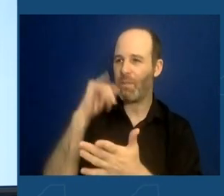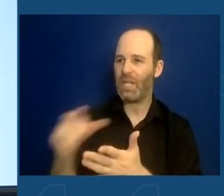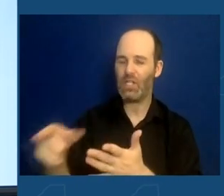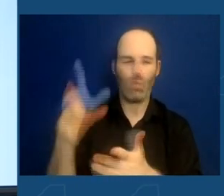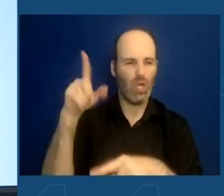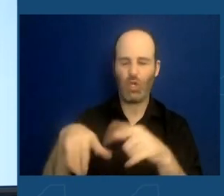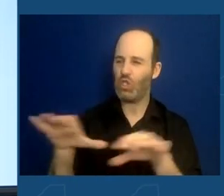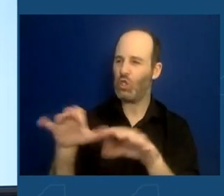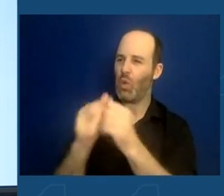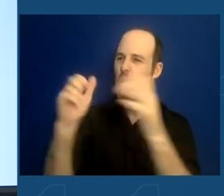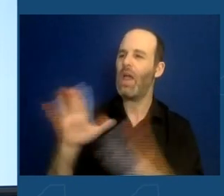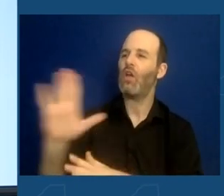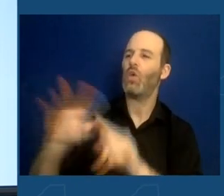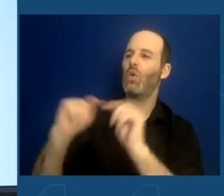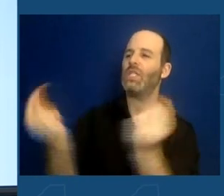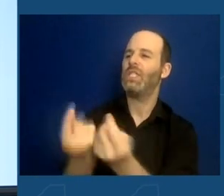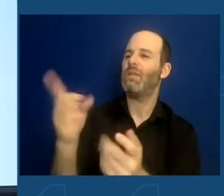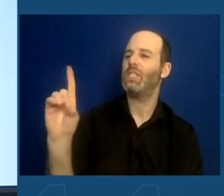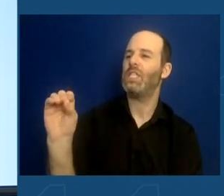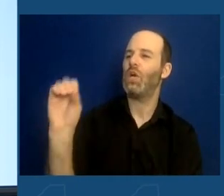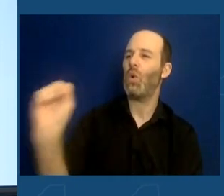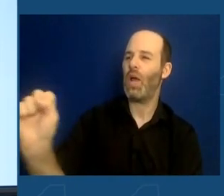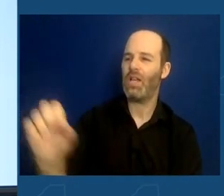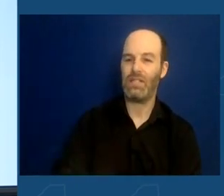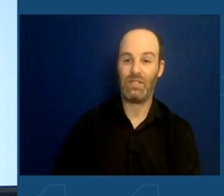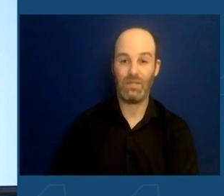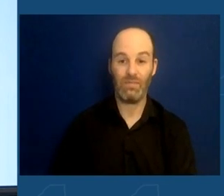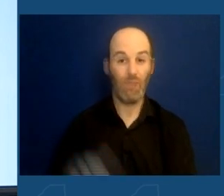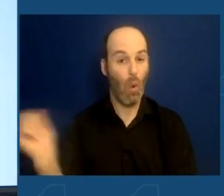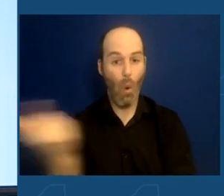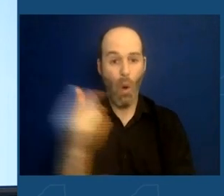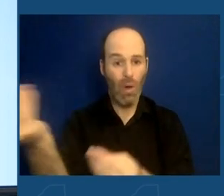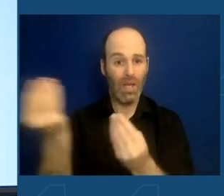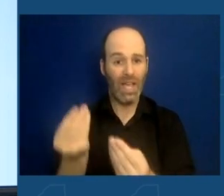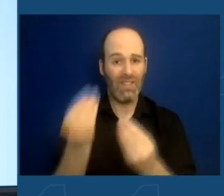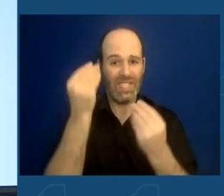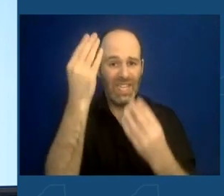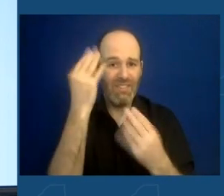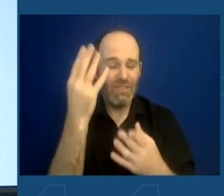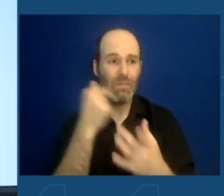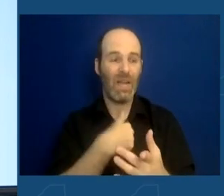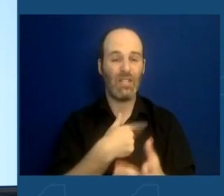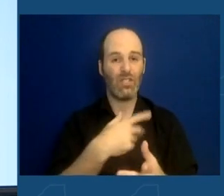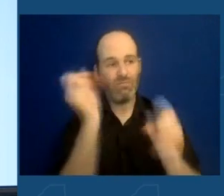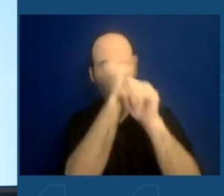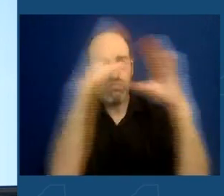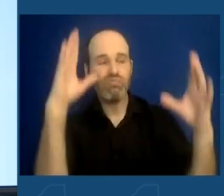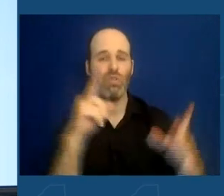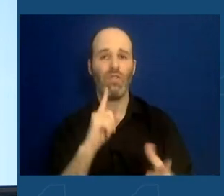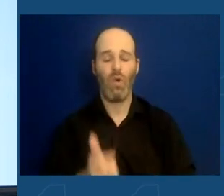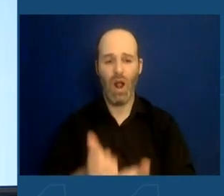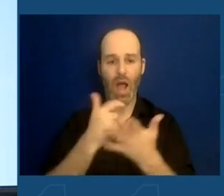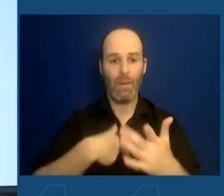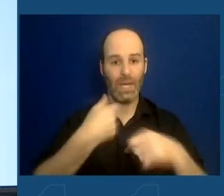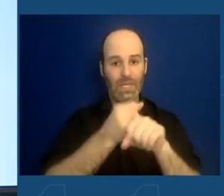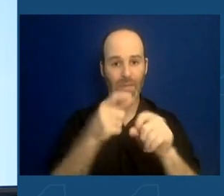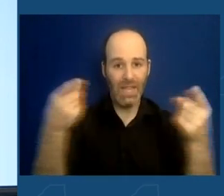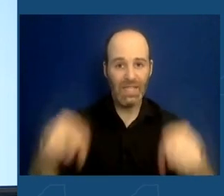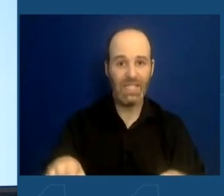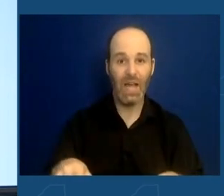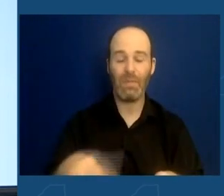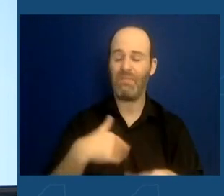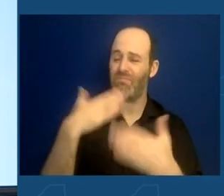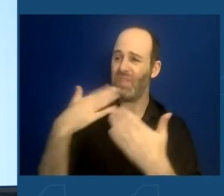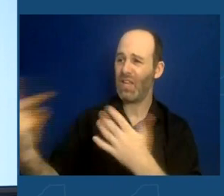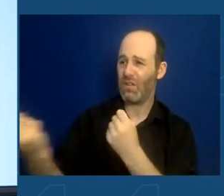DOS. And they all provided value insight to make this happen. And I thank you again for providing upstate New York, cities